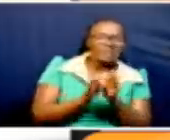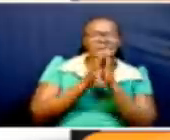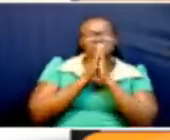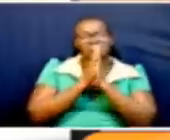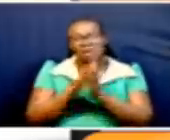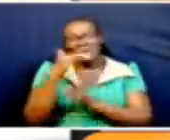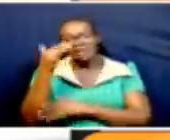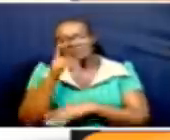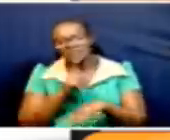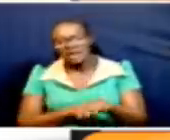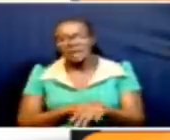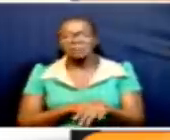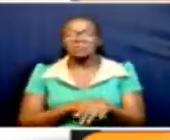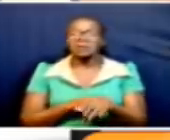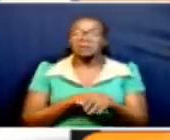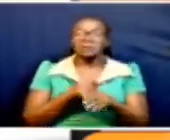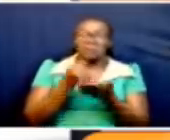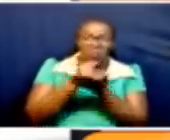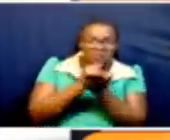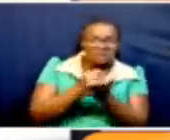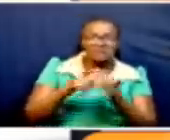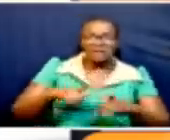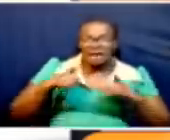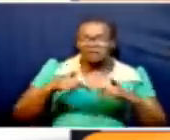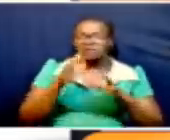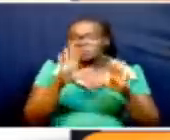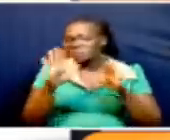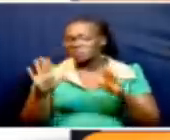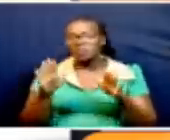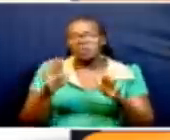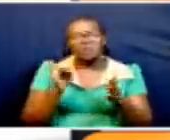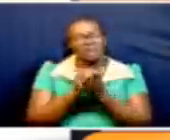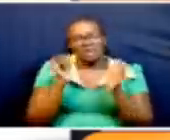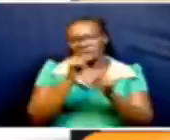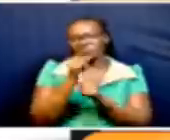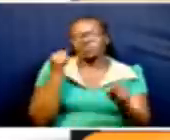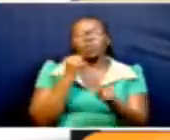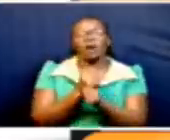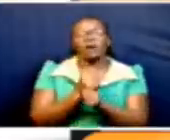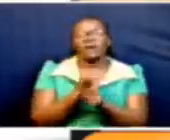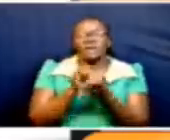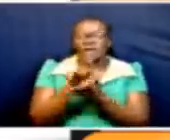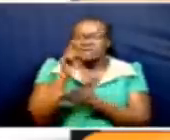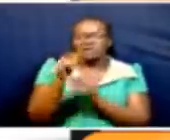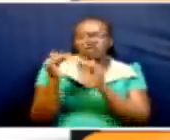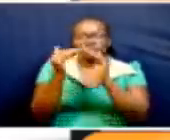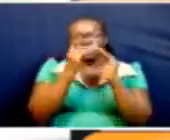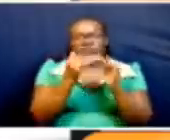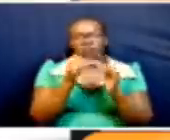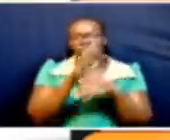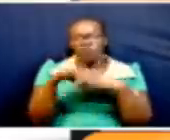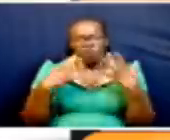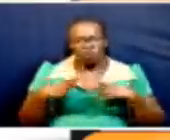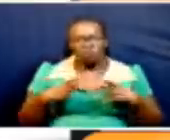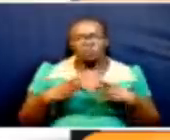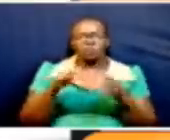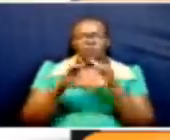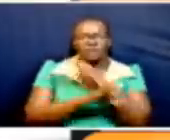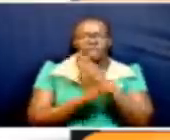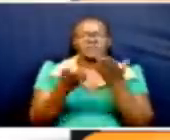and then, it won't work without that law that should be equal in the eyes of the Lord for each and every person in this